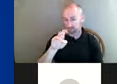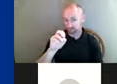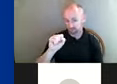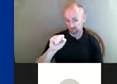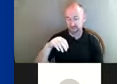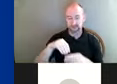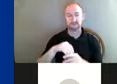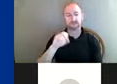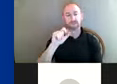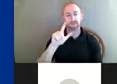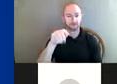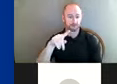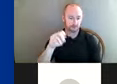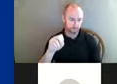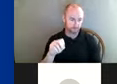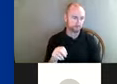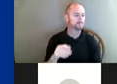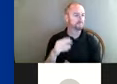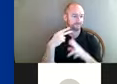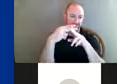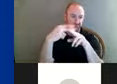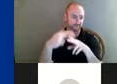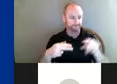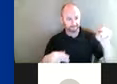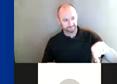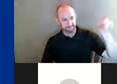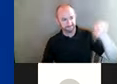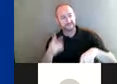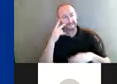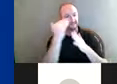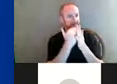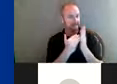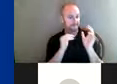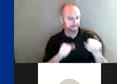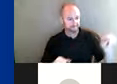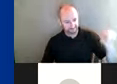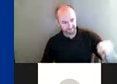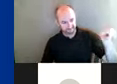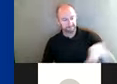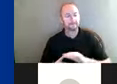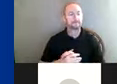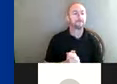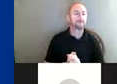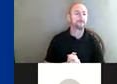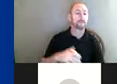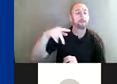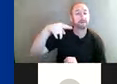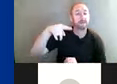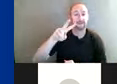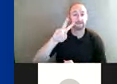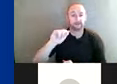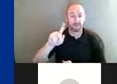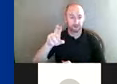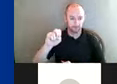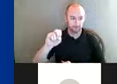slope, min curvature, standard deviation of elevation, and so on there in the list. And their the p-value, which is just the